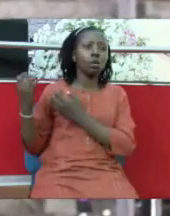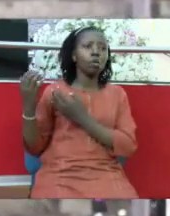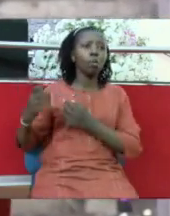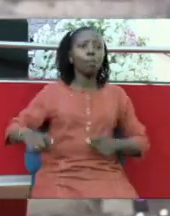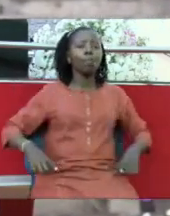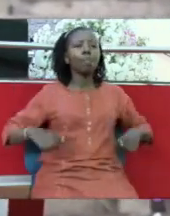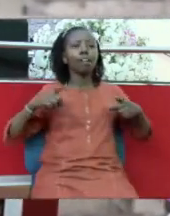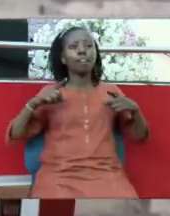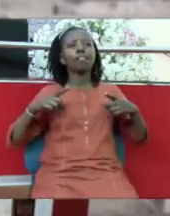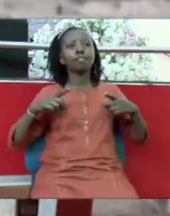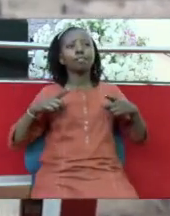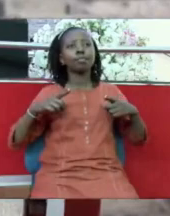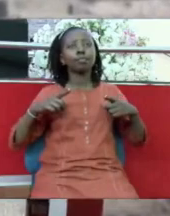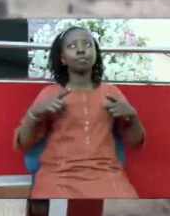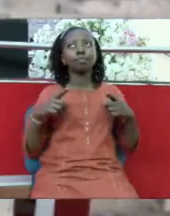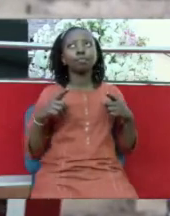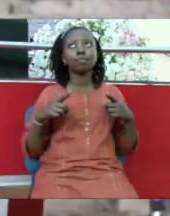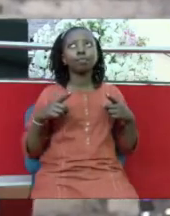inasoma.